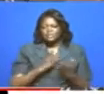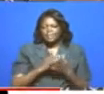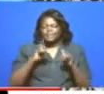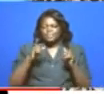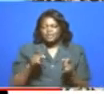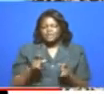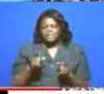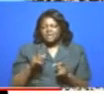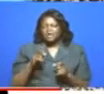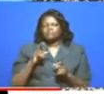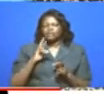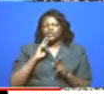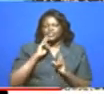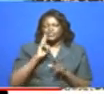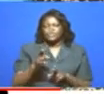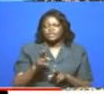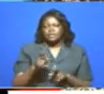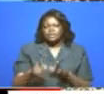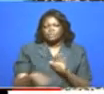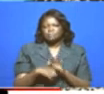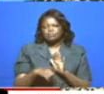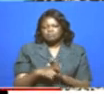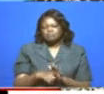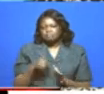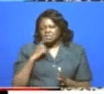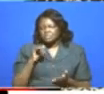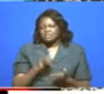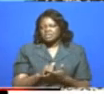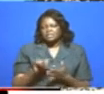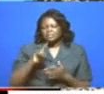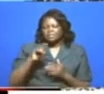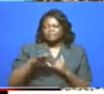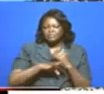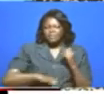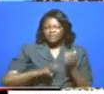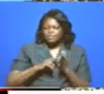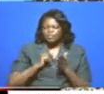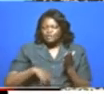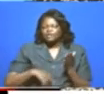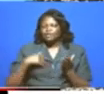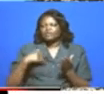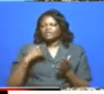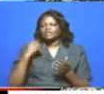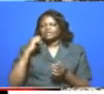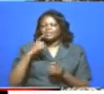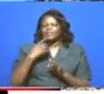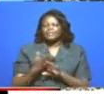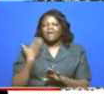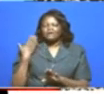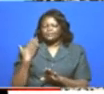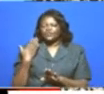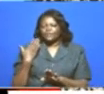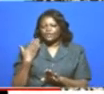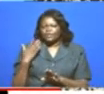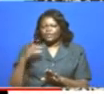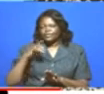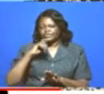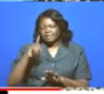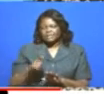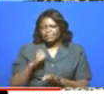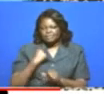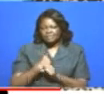had leaked. A leakage in an exam means that you have the paper way ahead of the process, several days